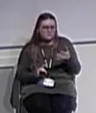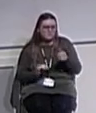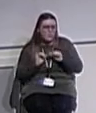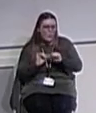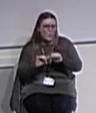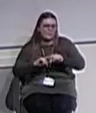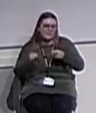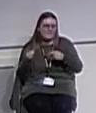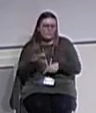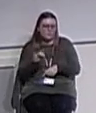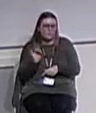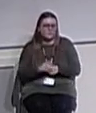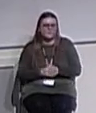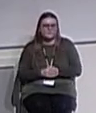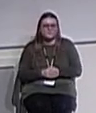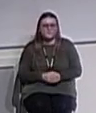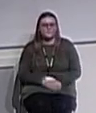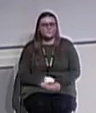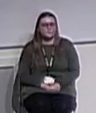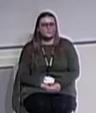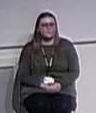programmes.